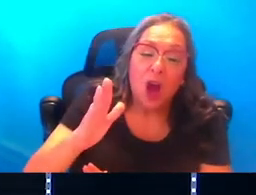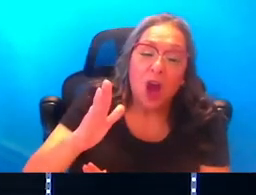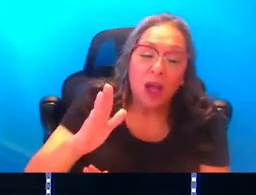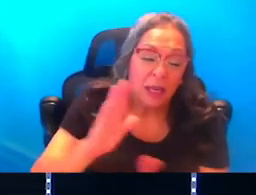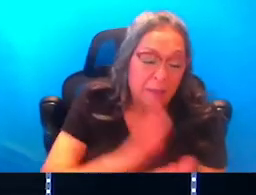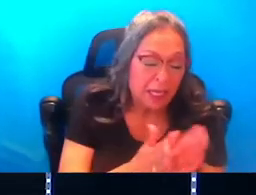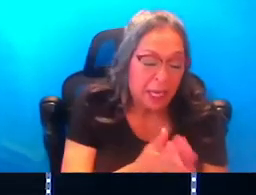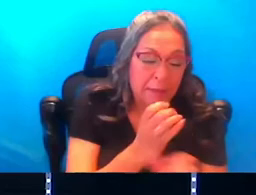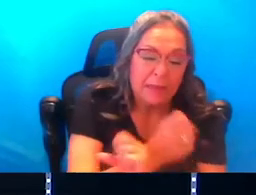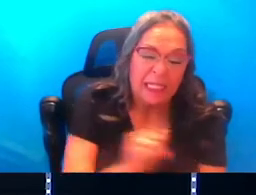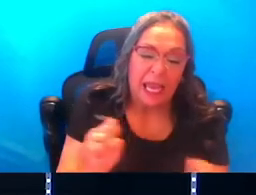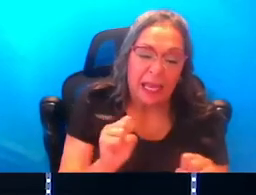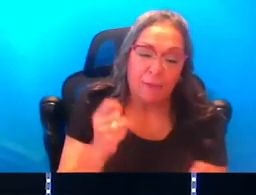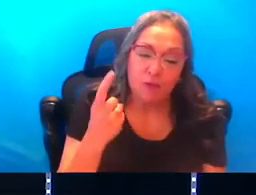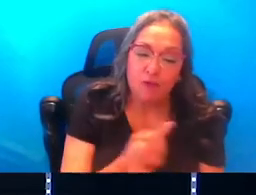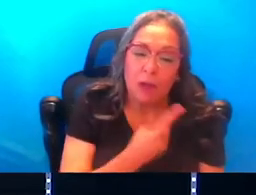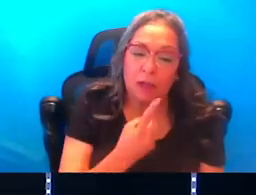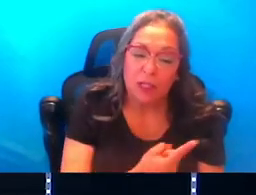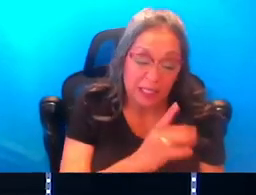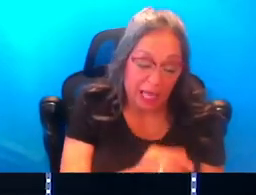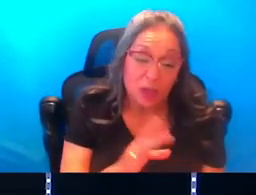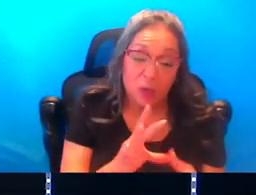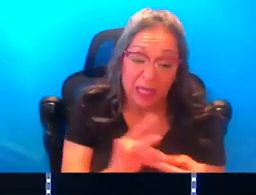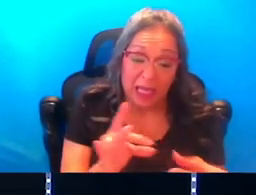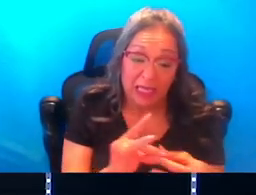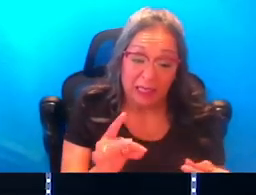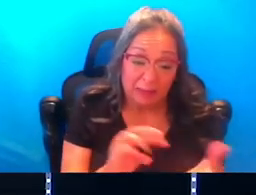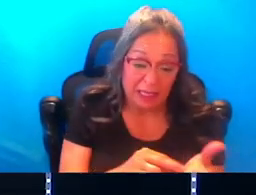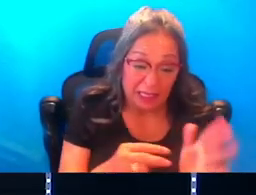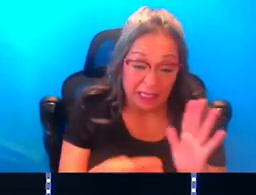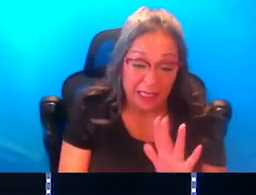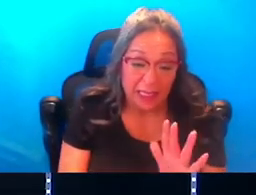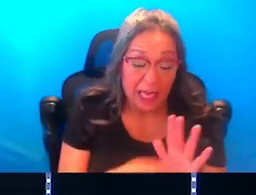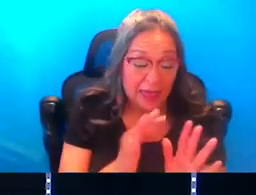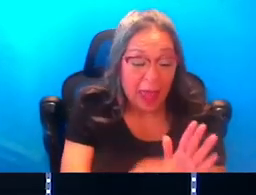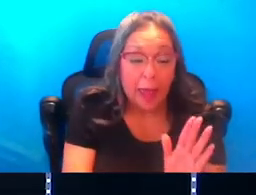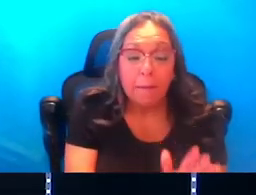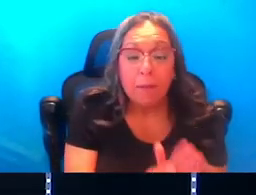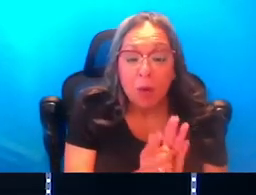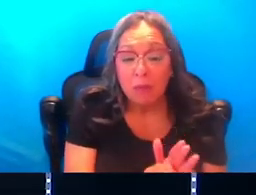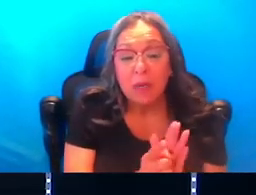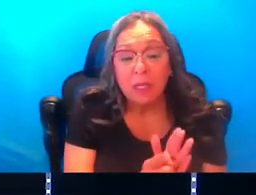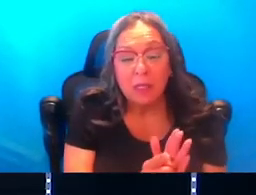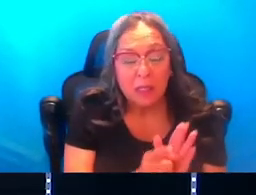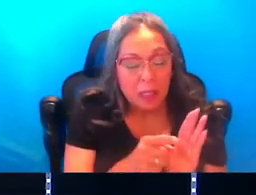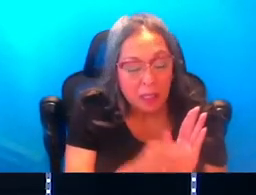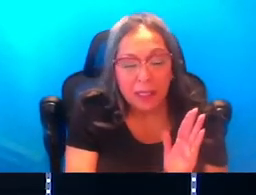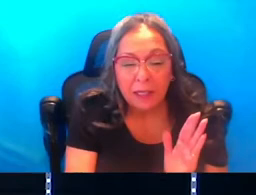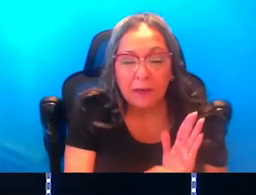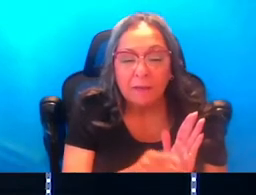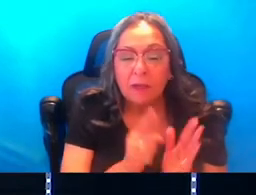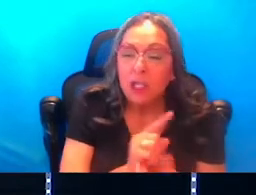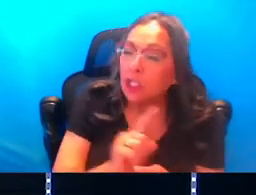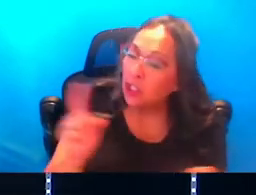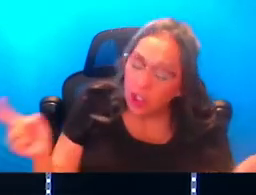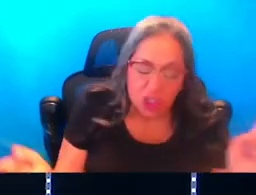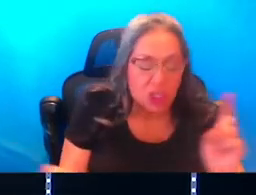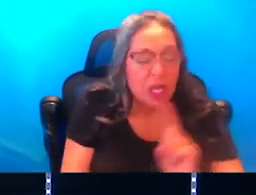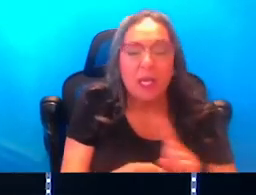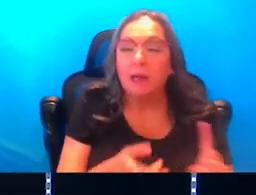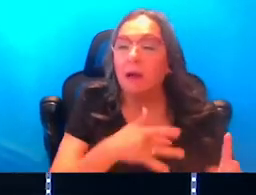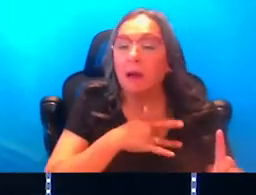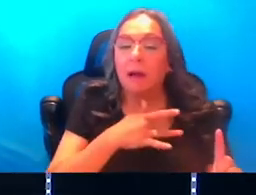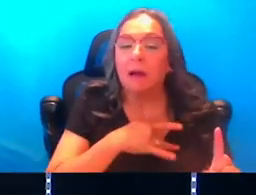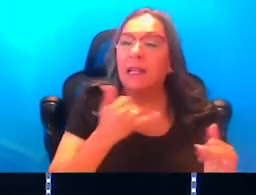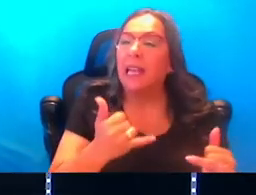saved. That's what it's saying. Is he had his moment of true conversion. Now I'm going to live a